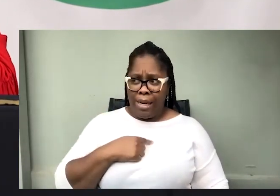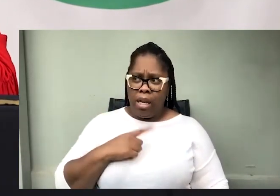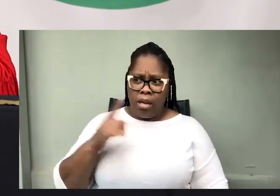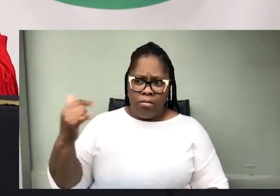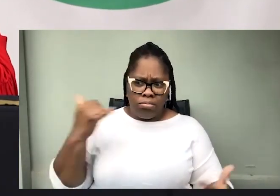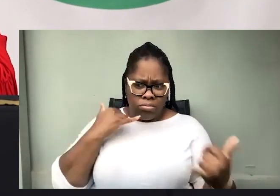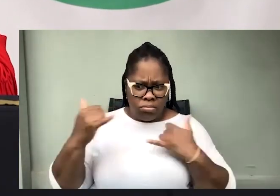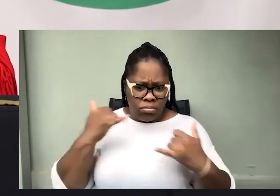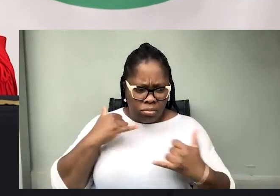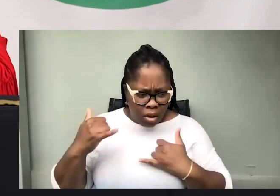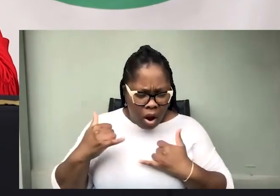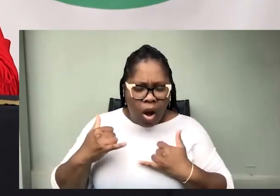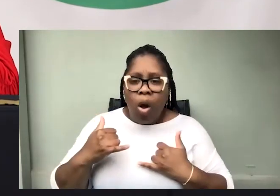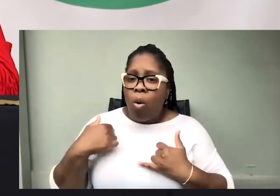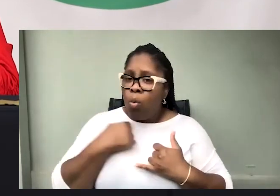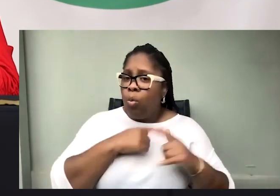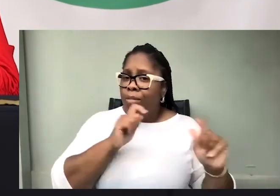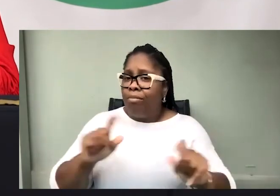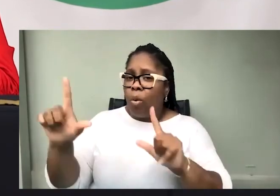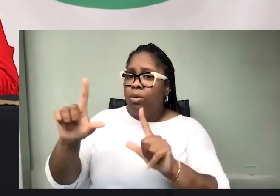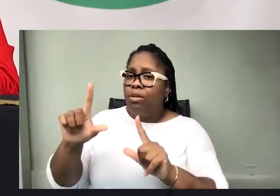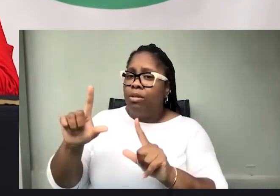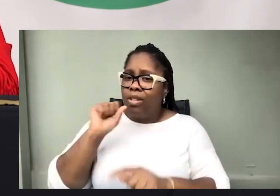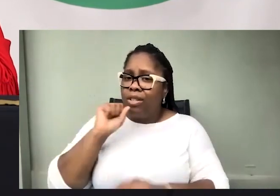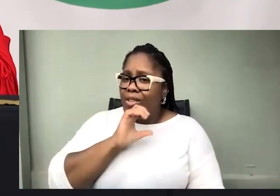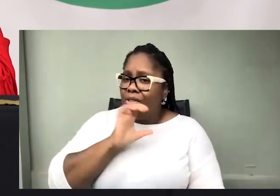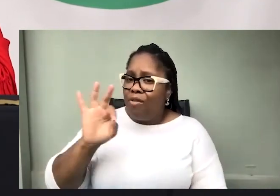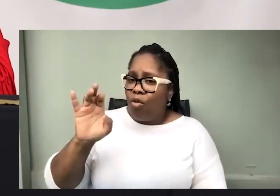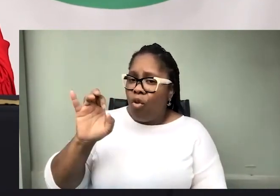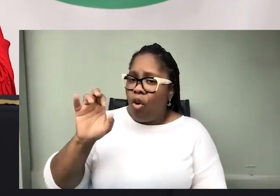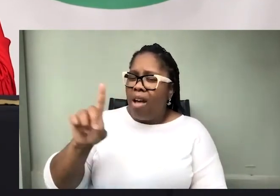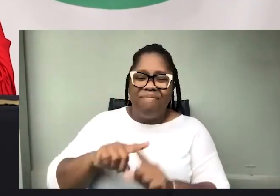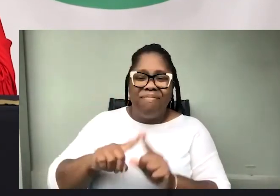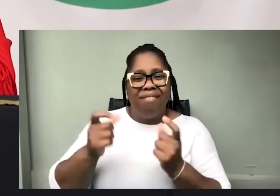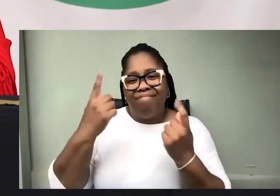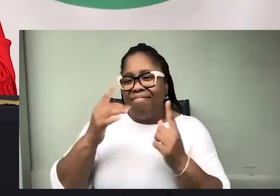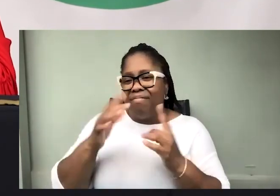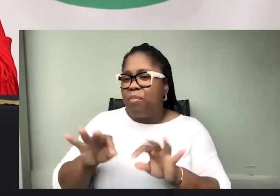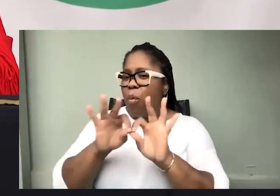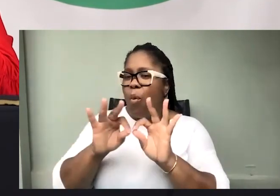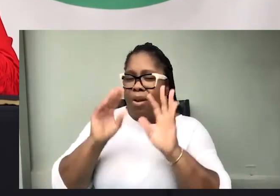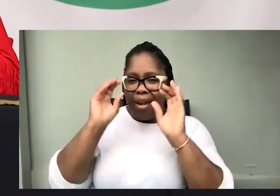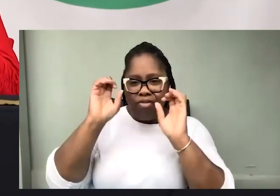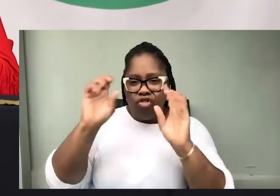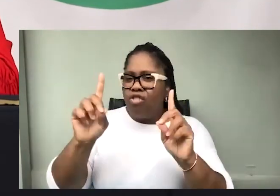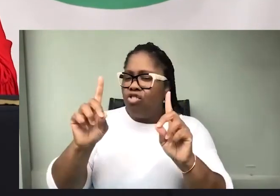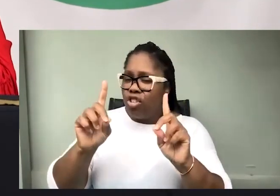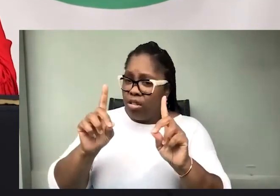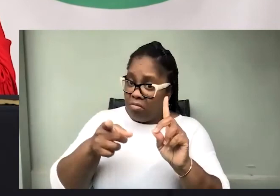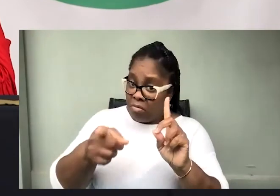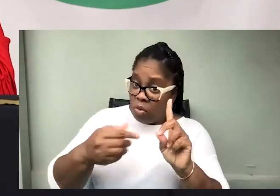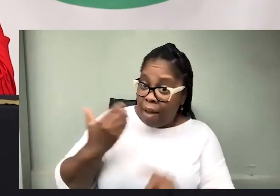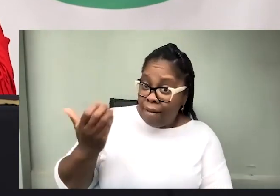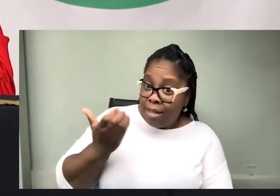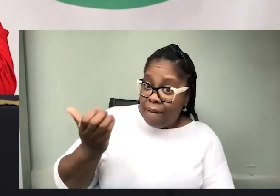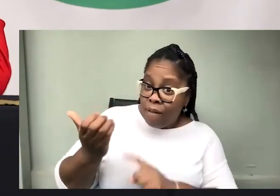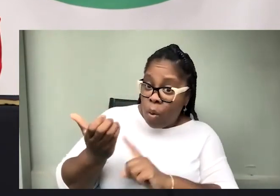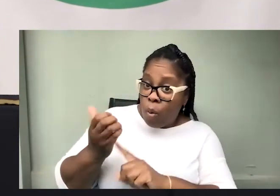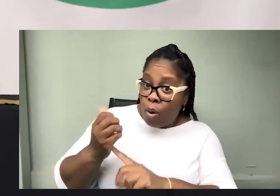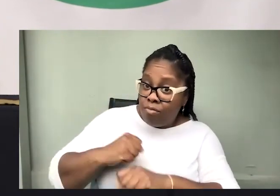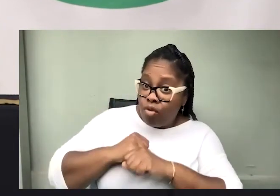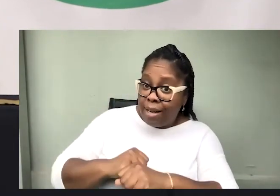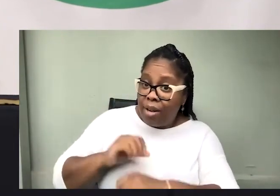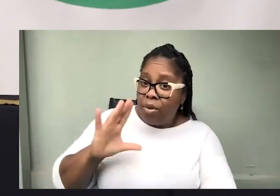on senior fraud, but again, it goes back to that education of, do you have a cell phone that's protected